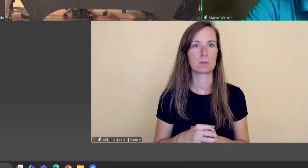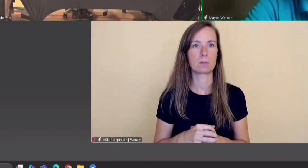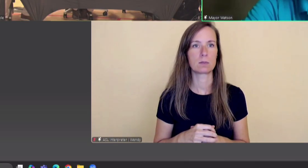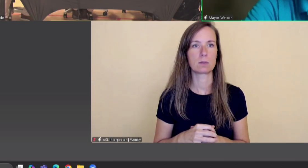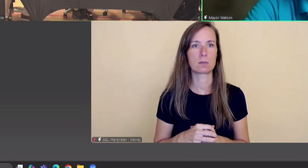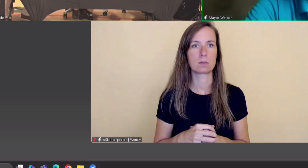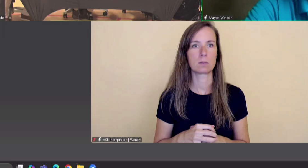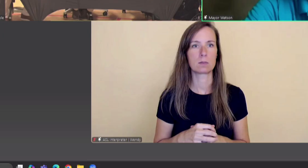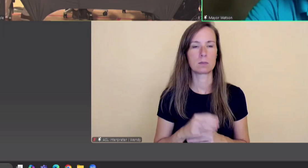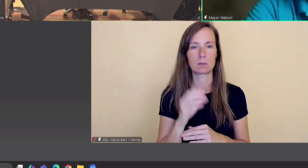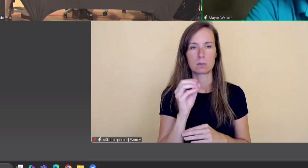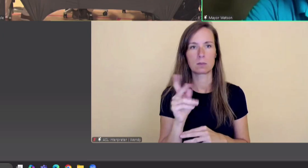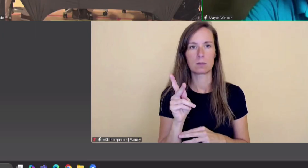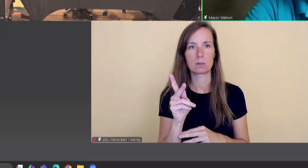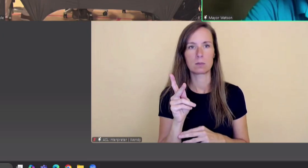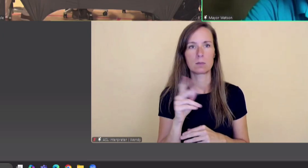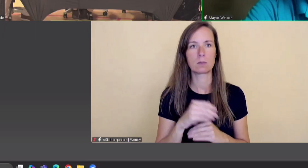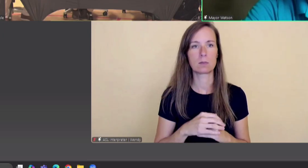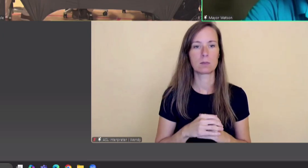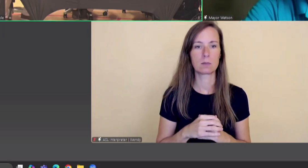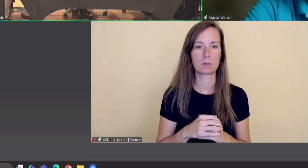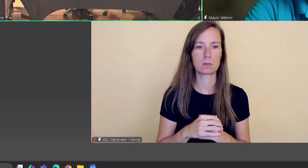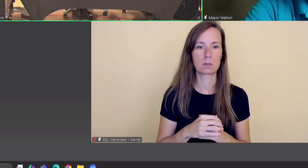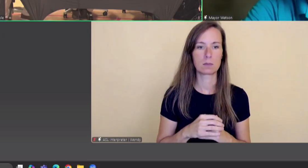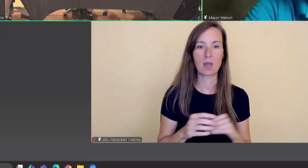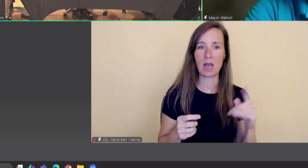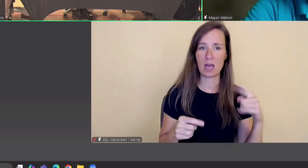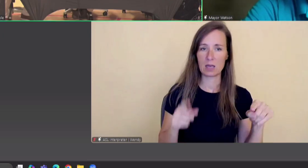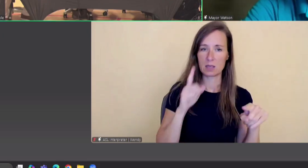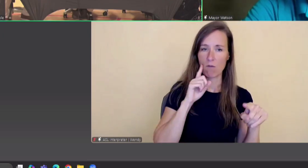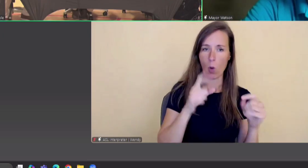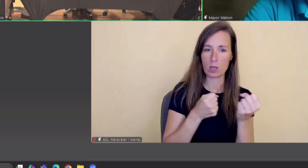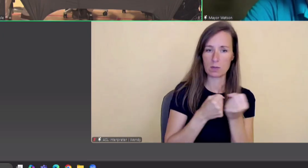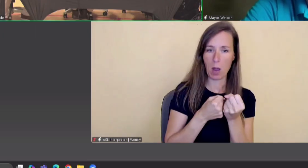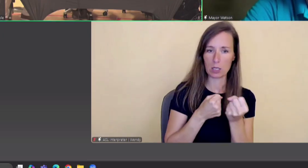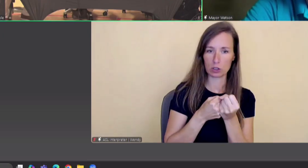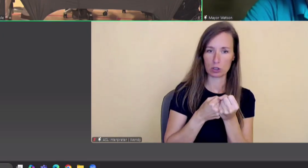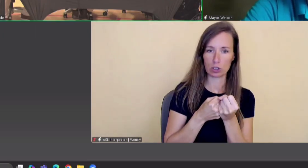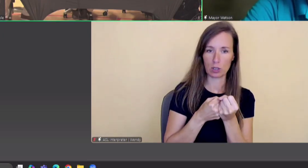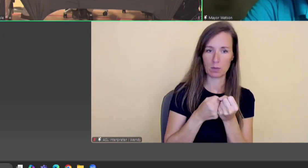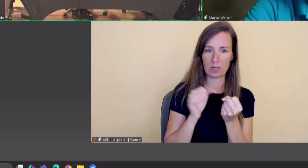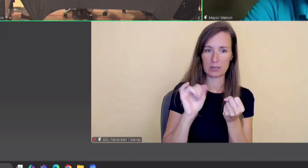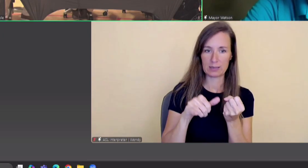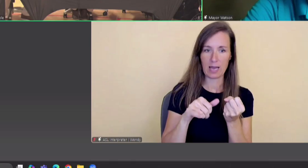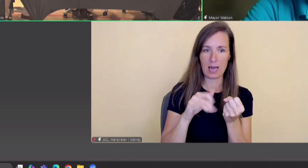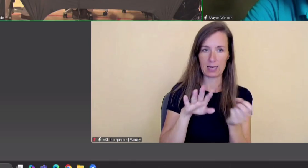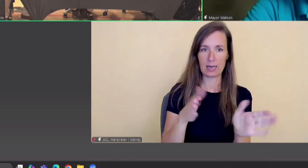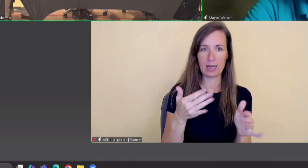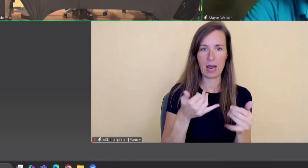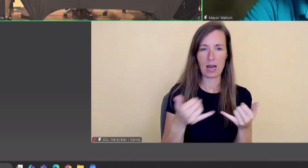Is there all Okay. for the sponsorship too? Is that the deadline around that time too? Or?